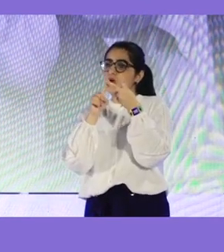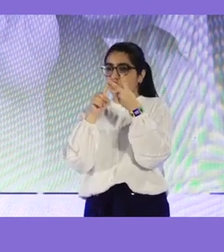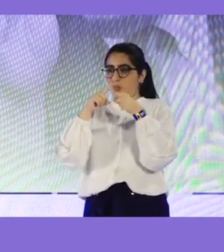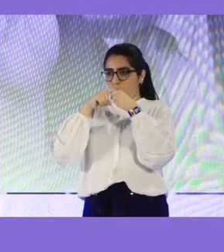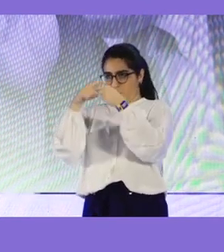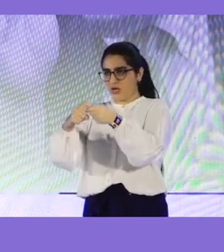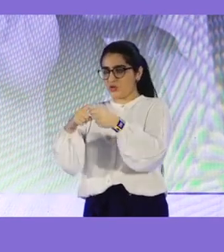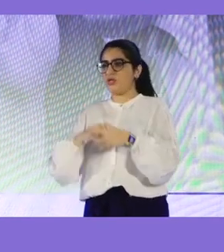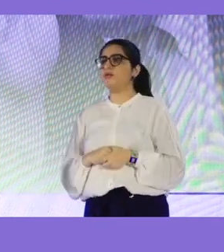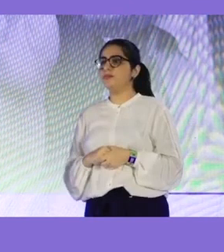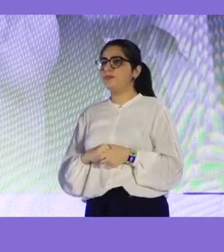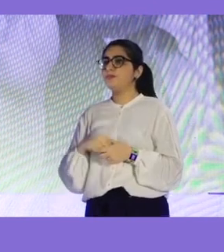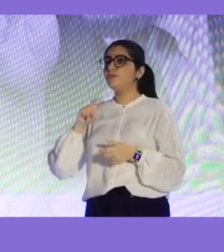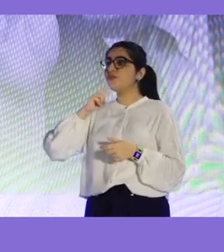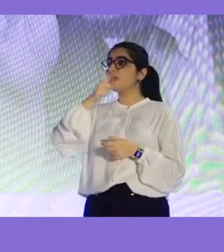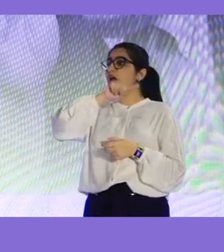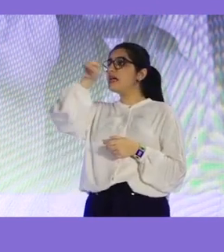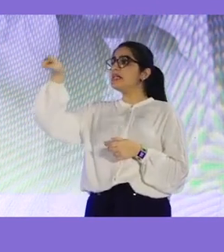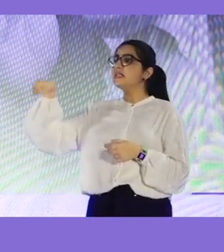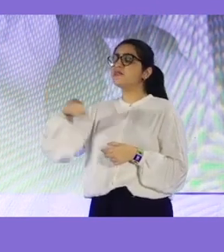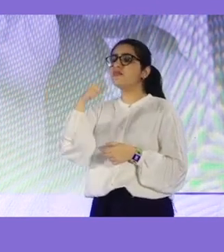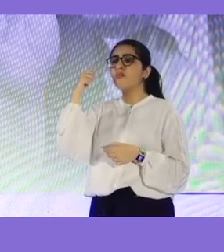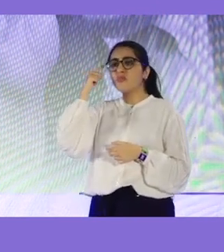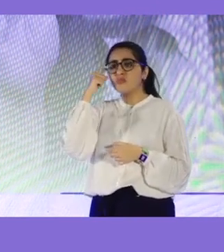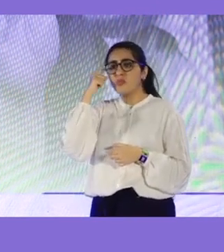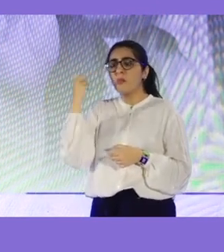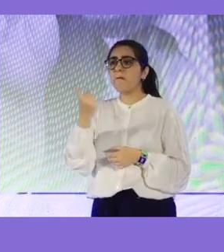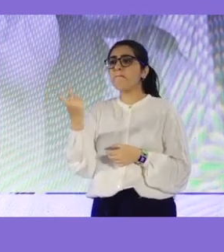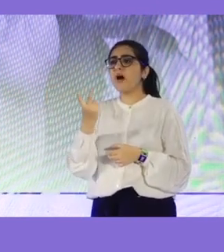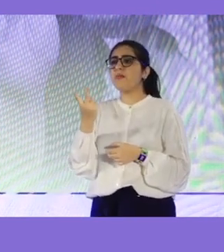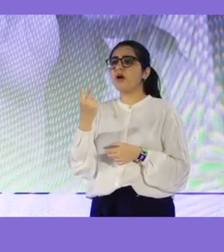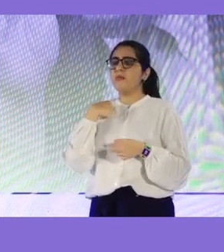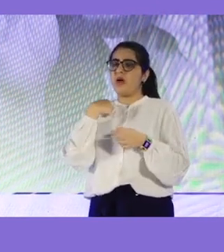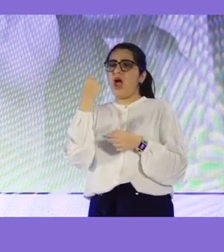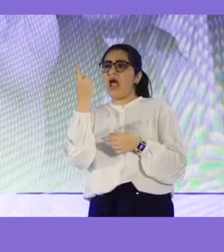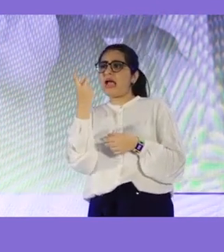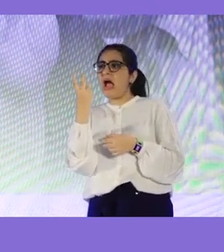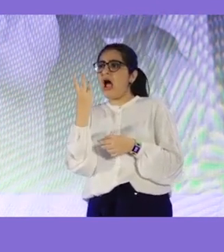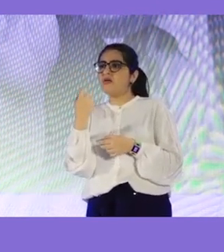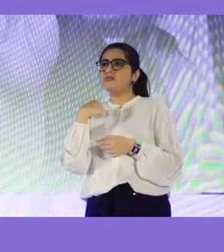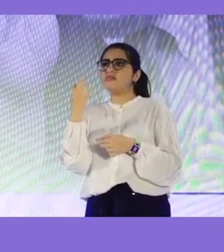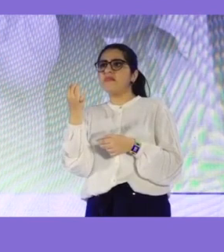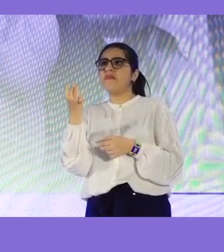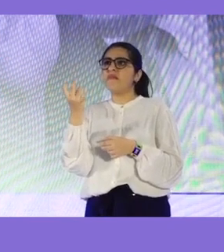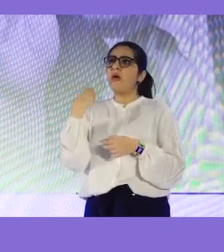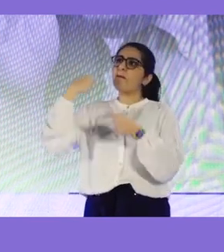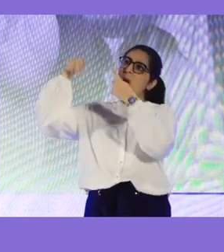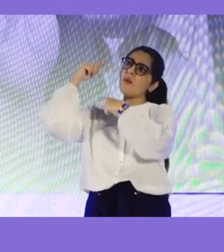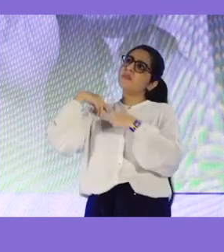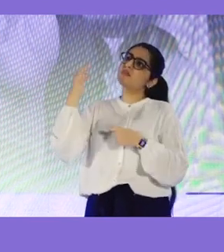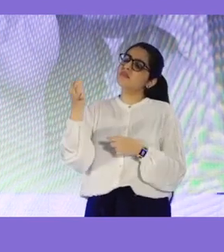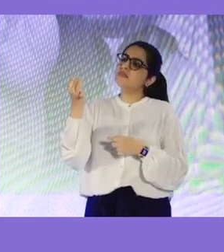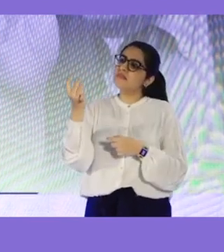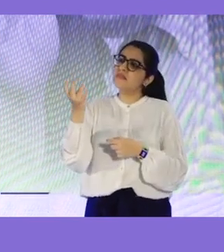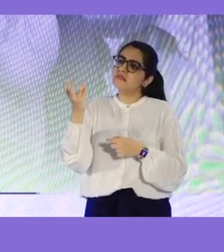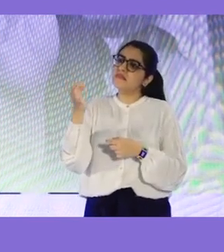Second question. Who else resides in the ecosystem you call home? I was counting. I stopped counting in 27. The number of